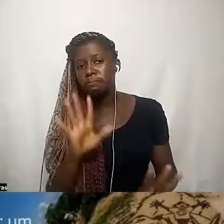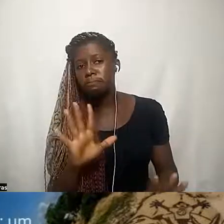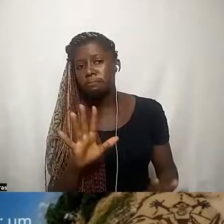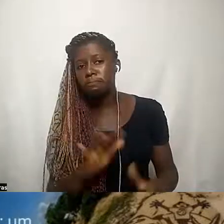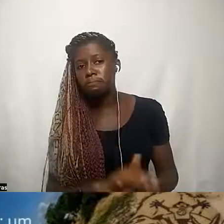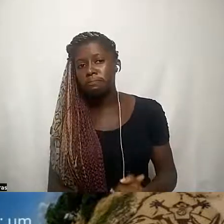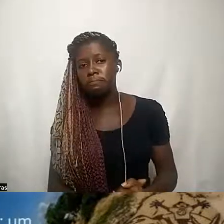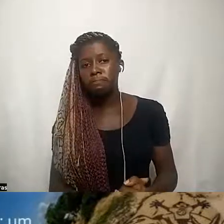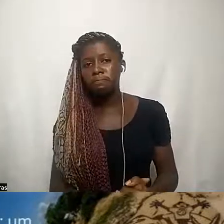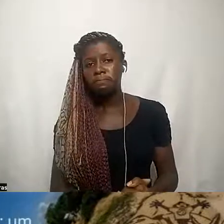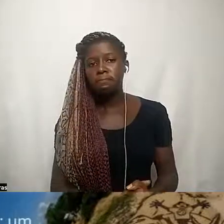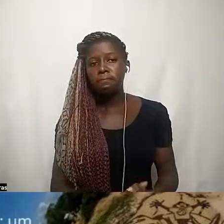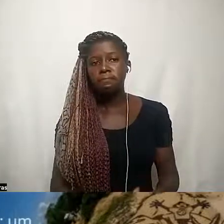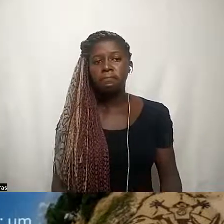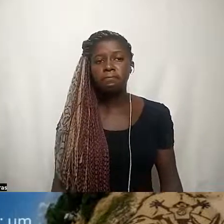just 1 second.